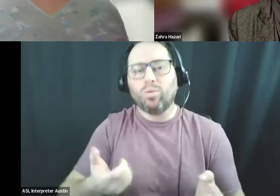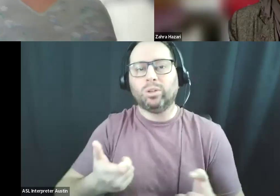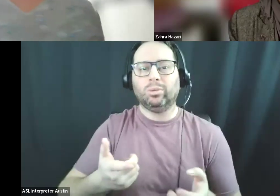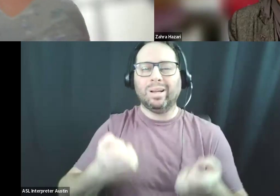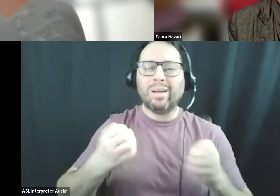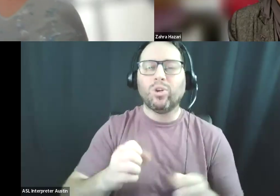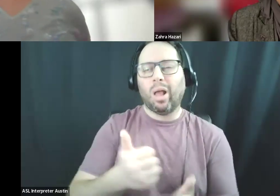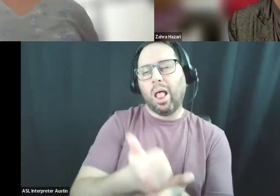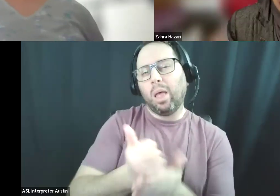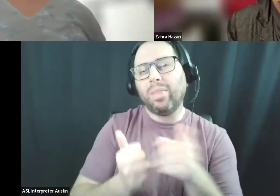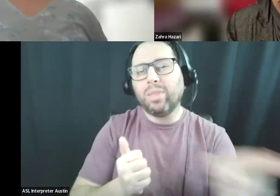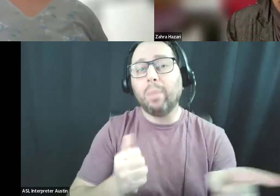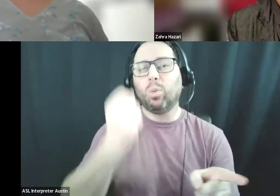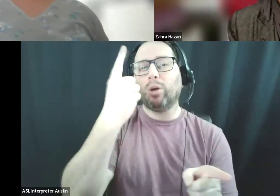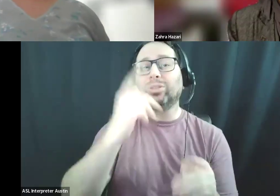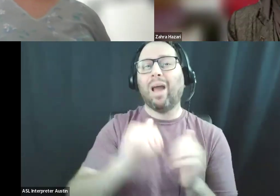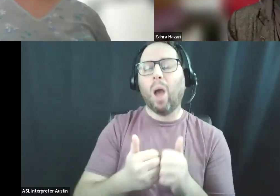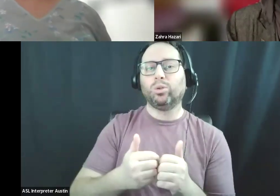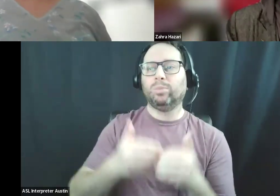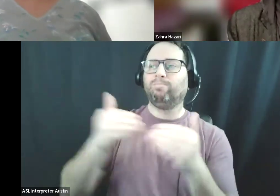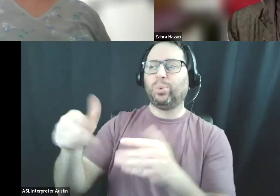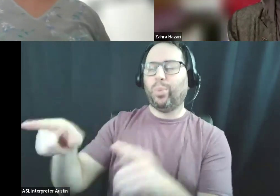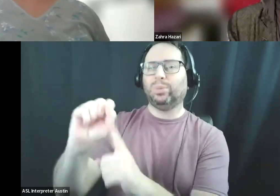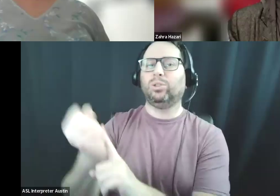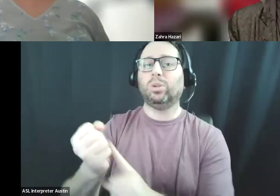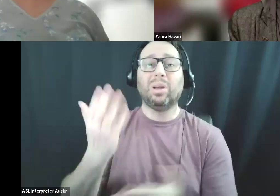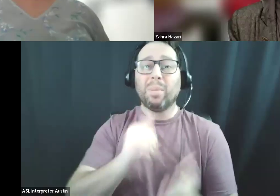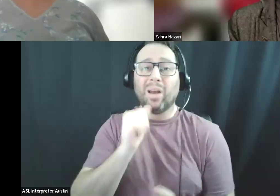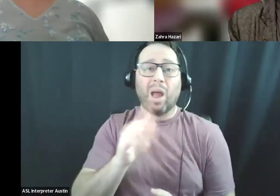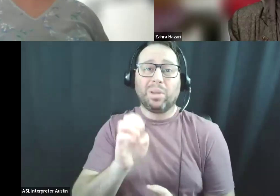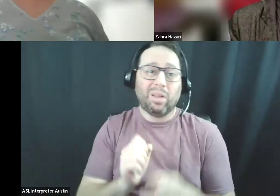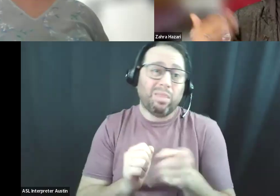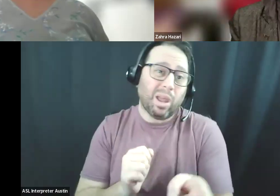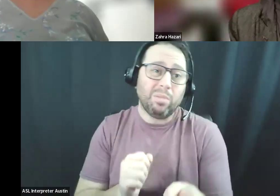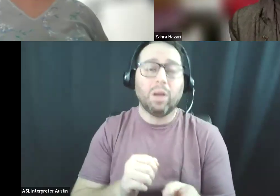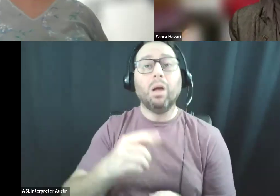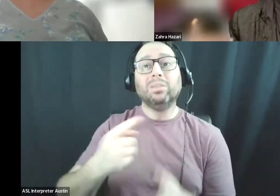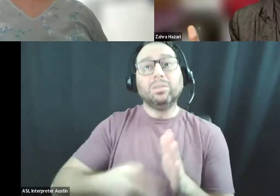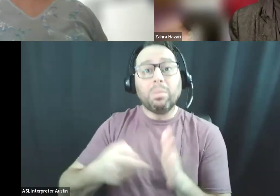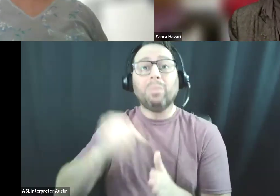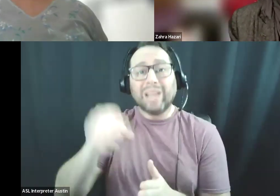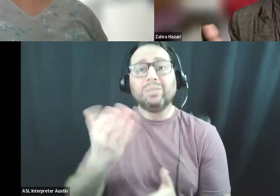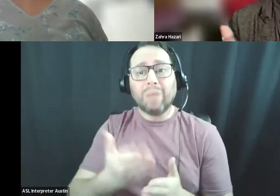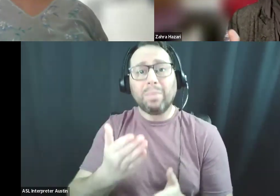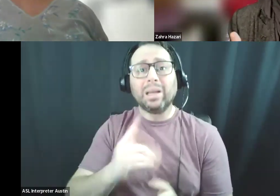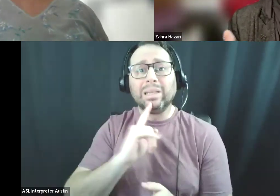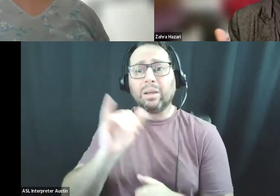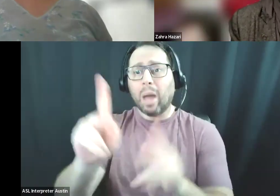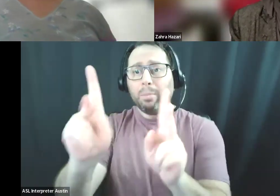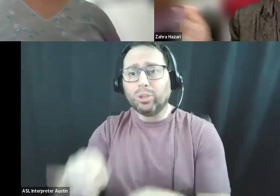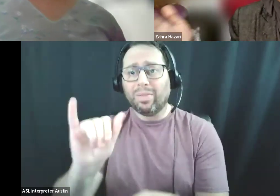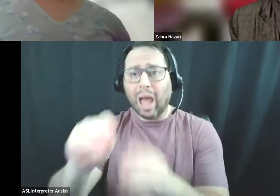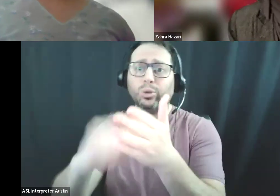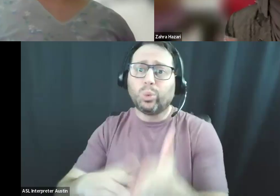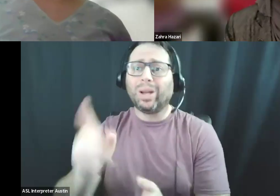And so it may not be you. And there are circumstances where it might be them, right? Like they need to like modify